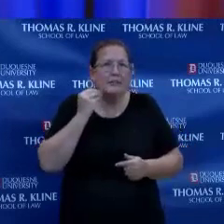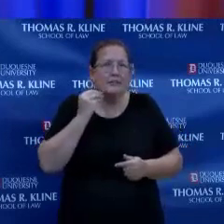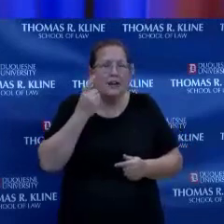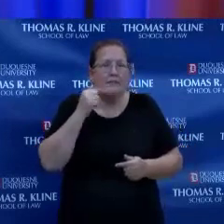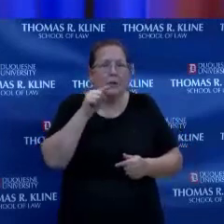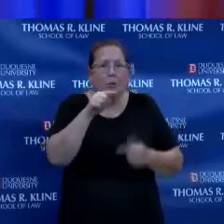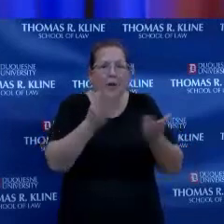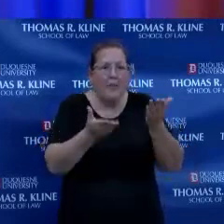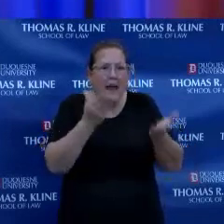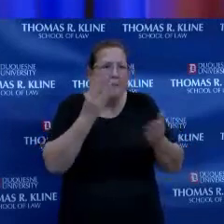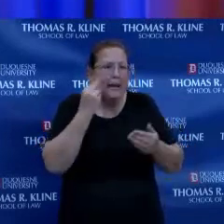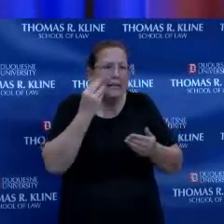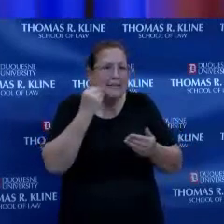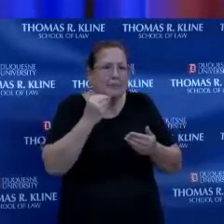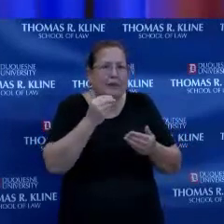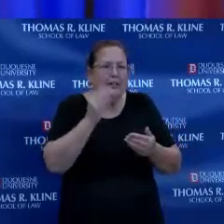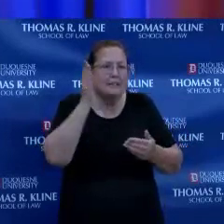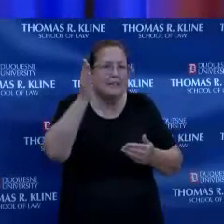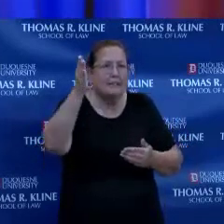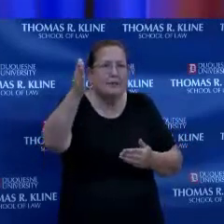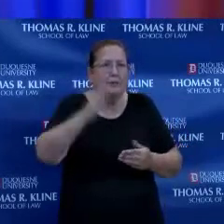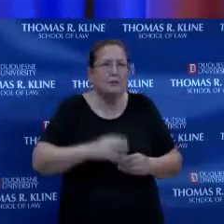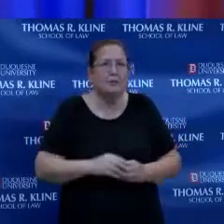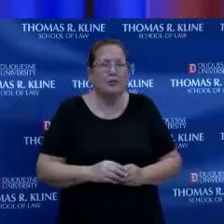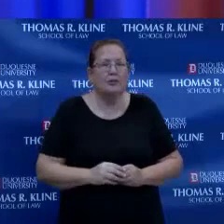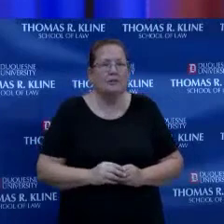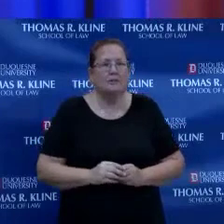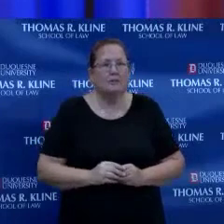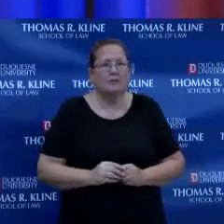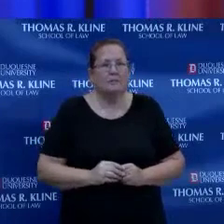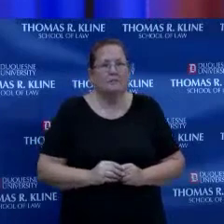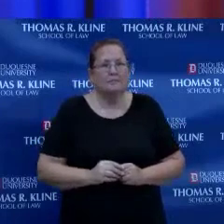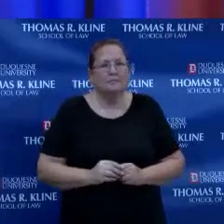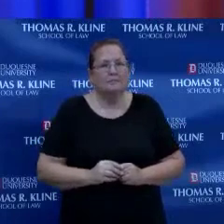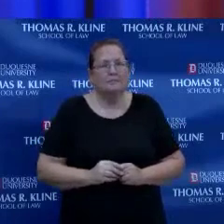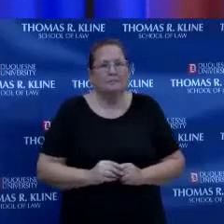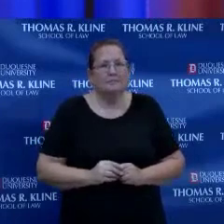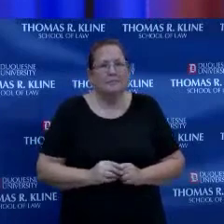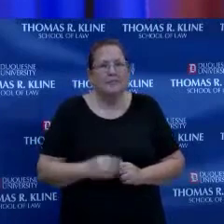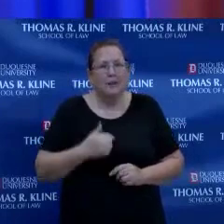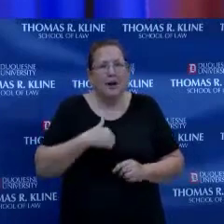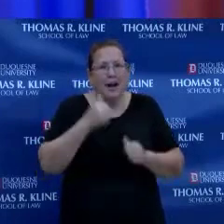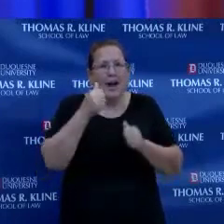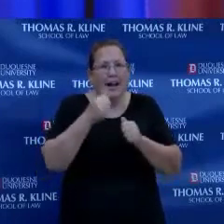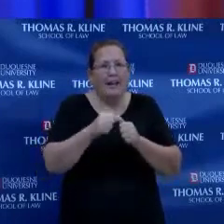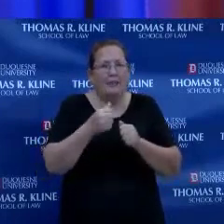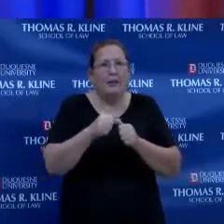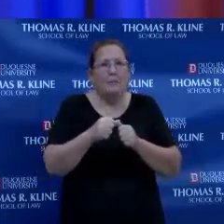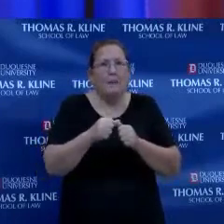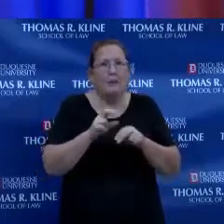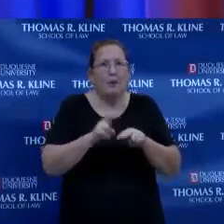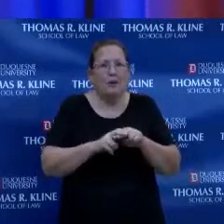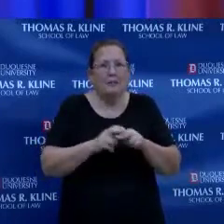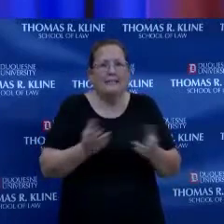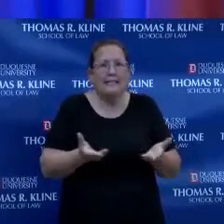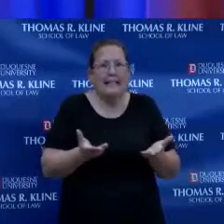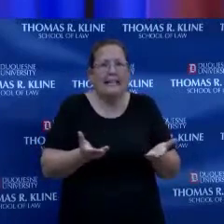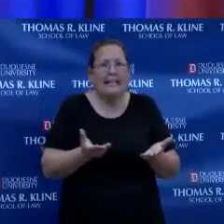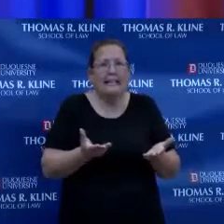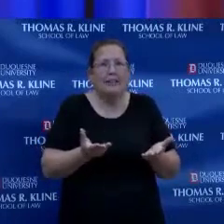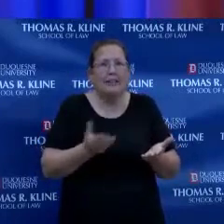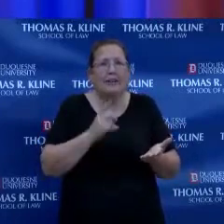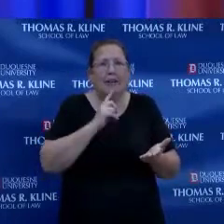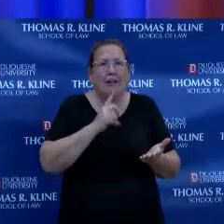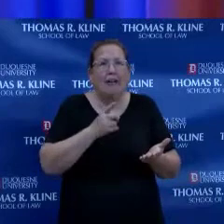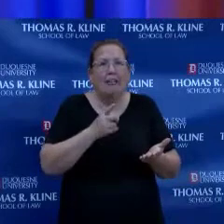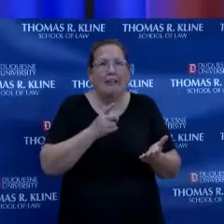come. It's a marvelous day in your life. I do remember sitting here, literally